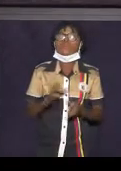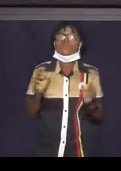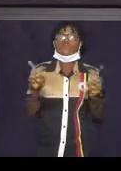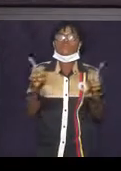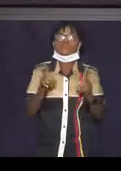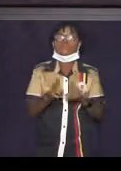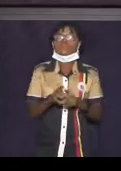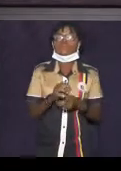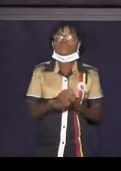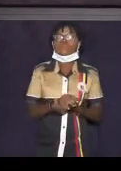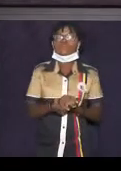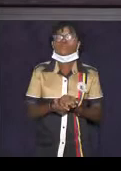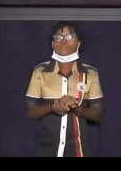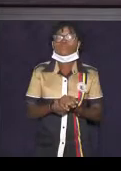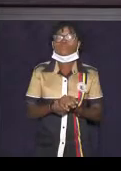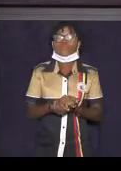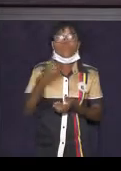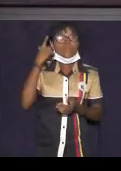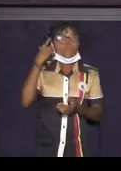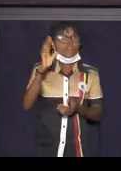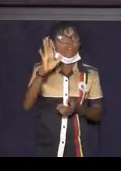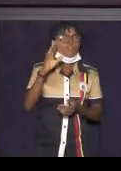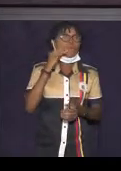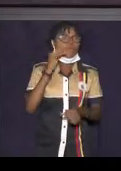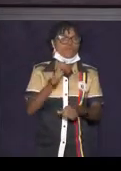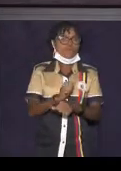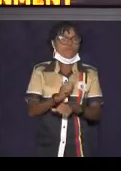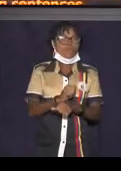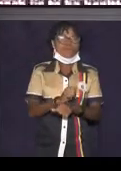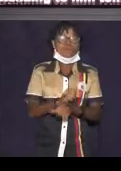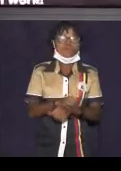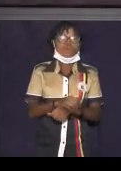So, for your homework,